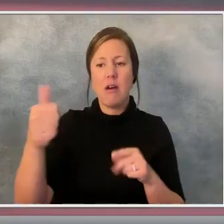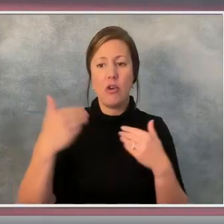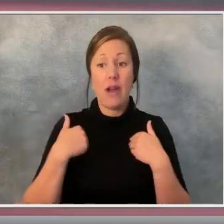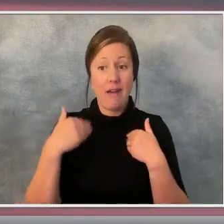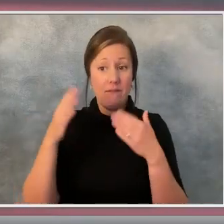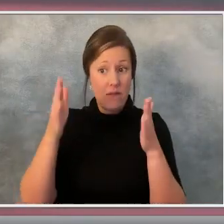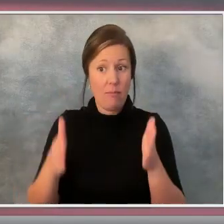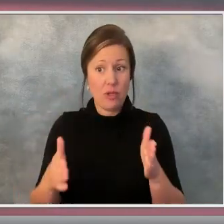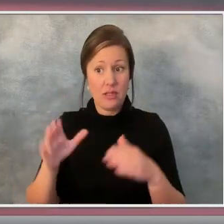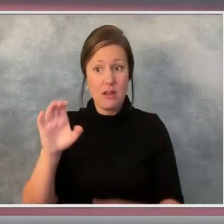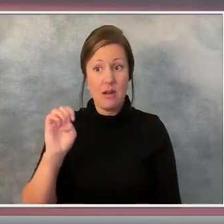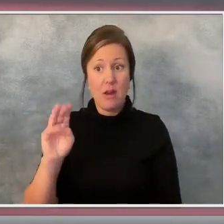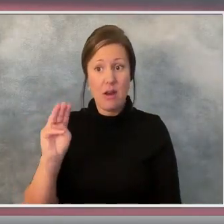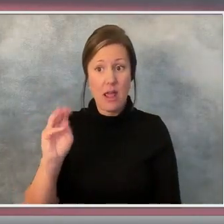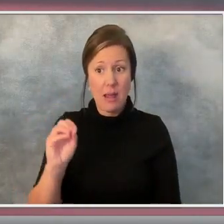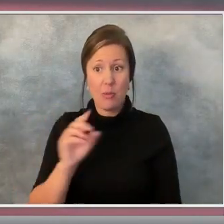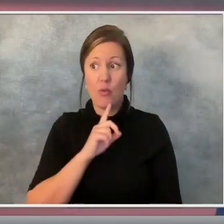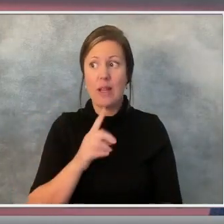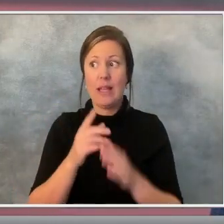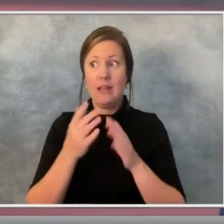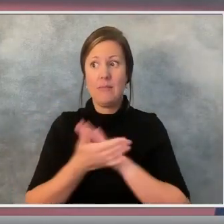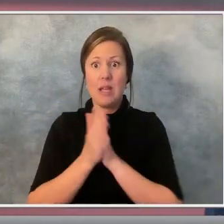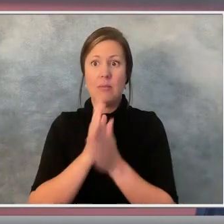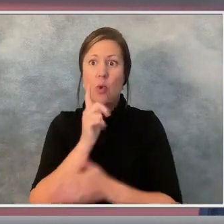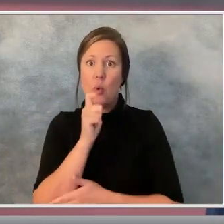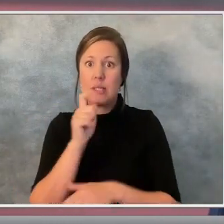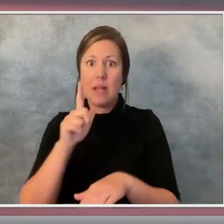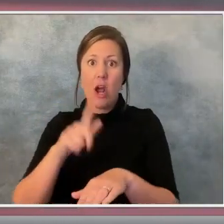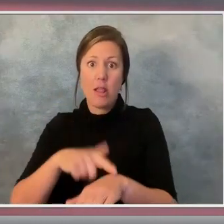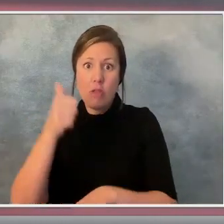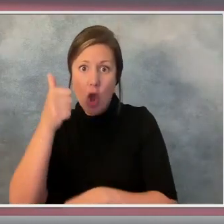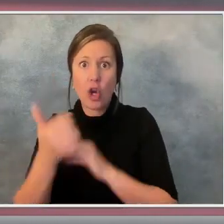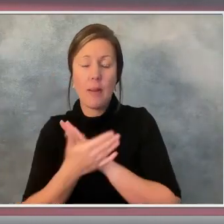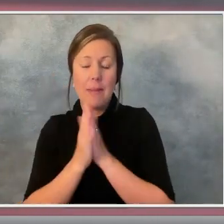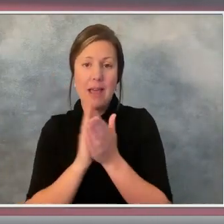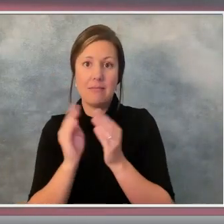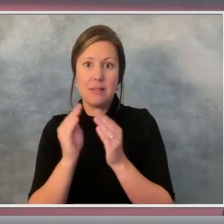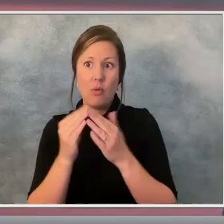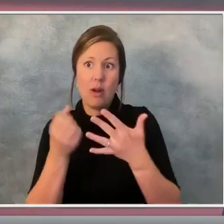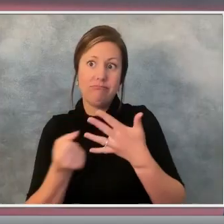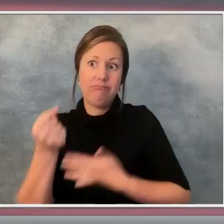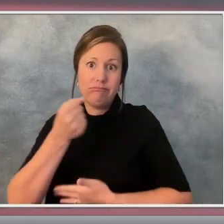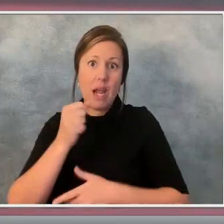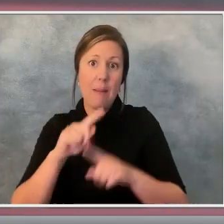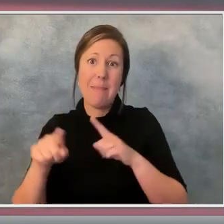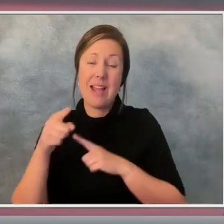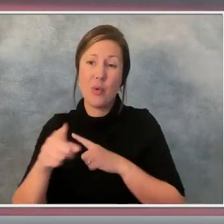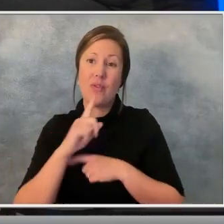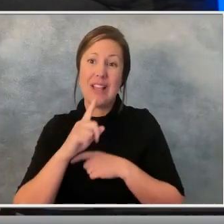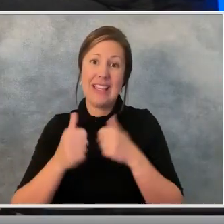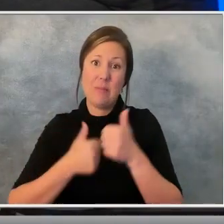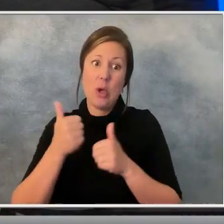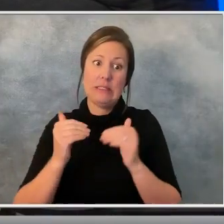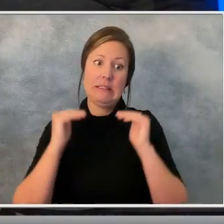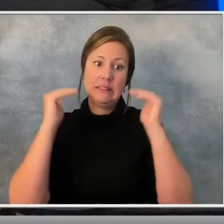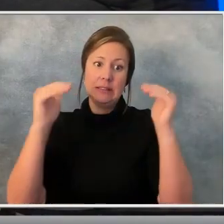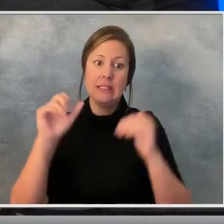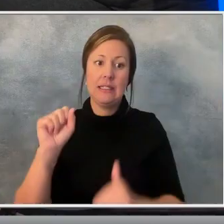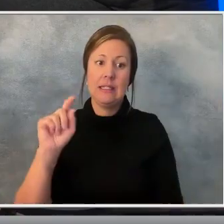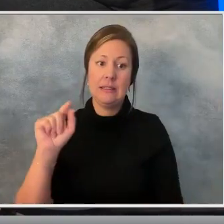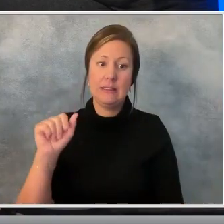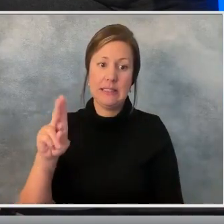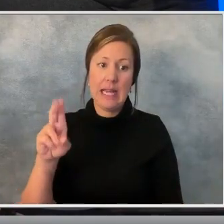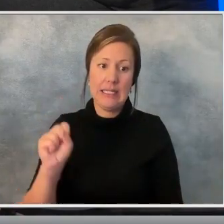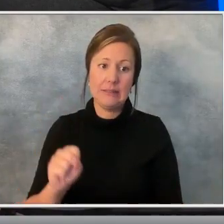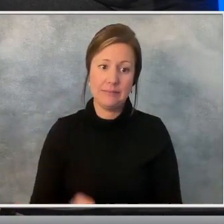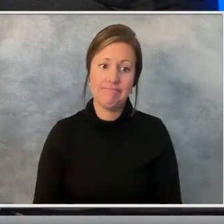Then it becomes who's been on longer in terms Got of it. priority. But that makes you the highest status that you can be listed So at. that bumped him to the top of the list. Right, which